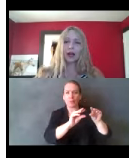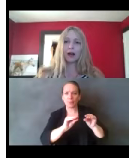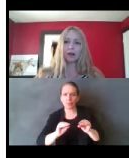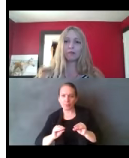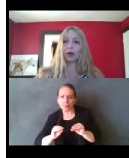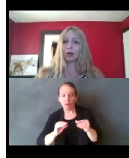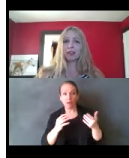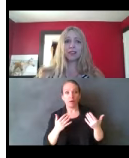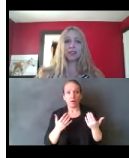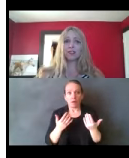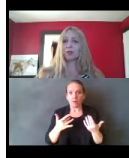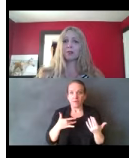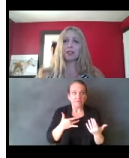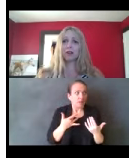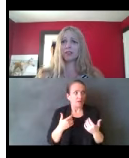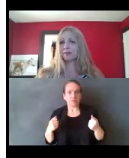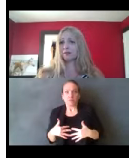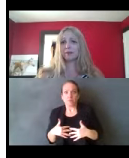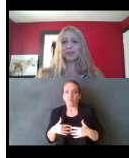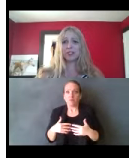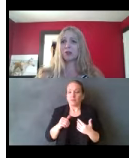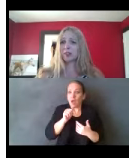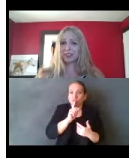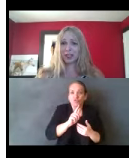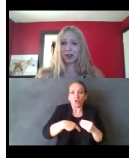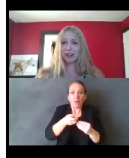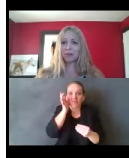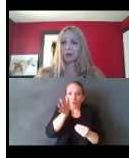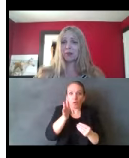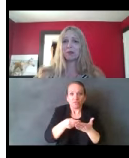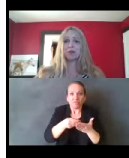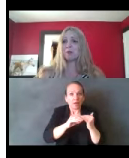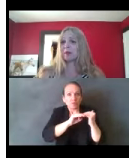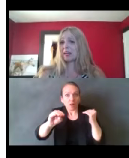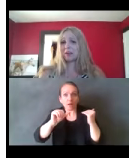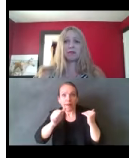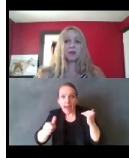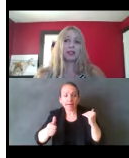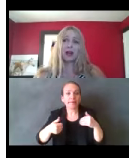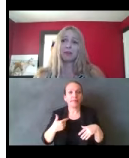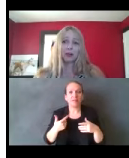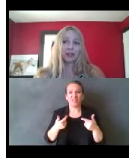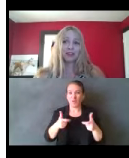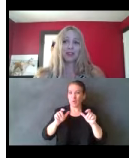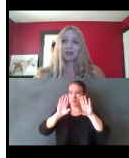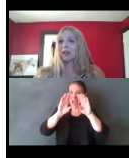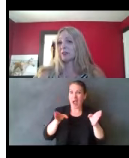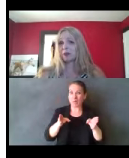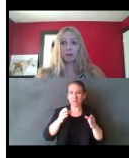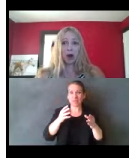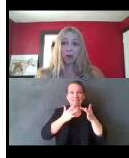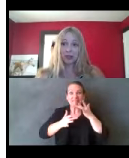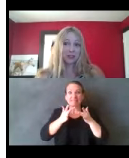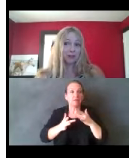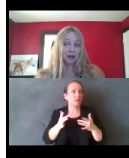insecurity. Part of that's leading to a huge housing issue in this area with people from the Bay Area moving up here because they're allowed to